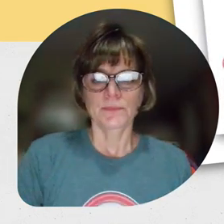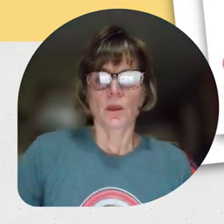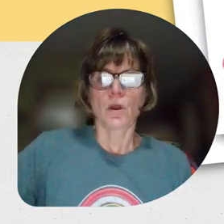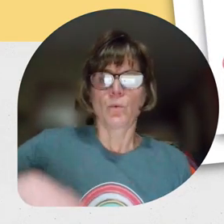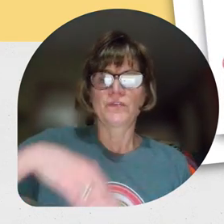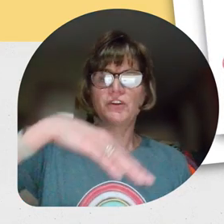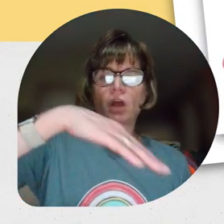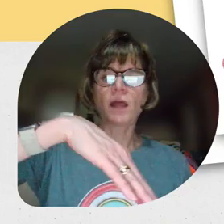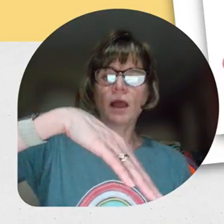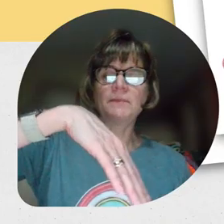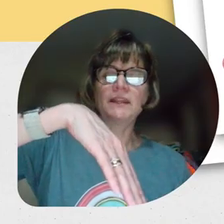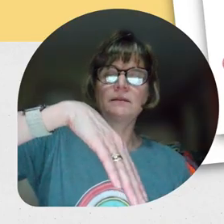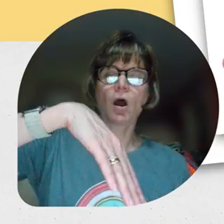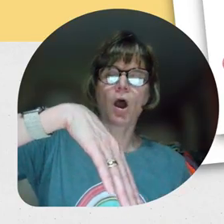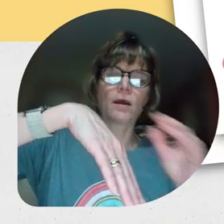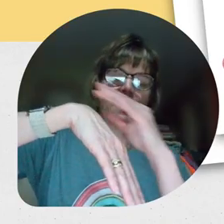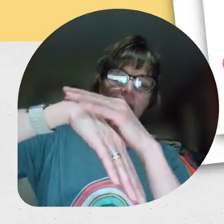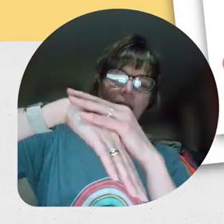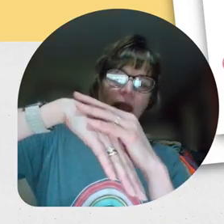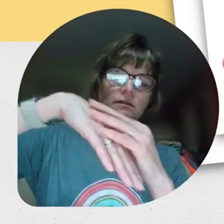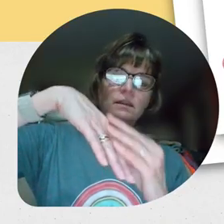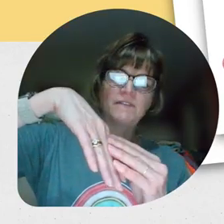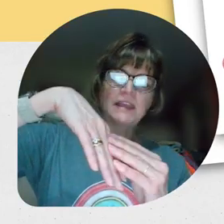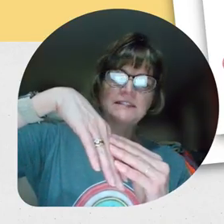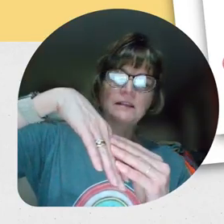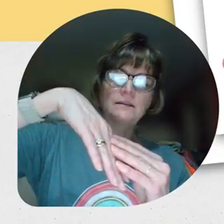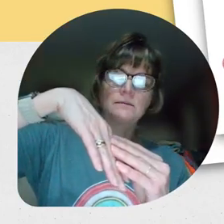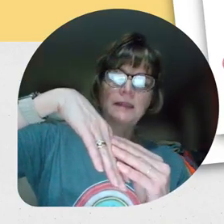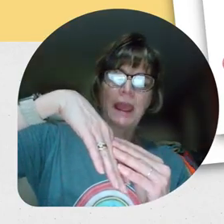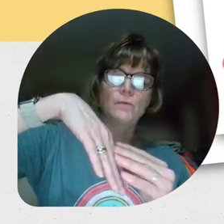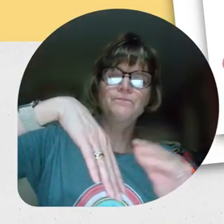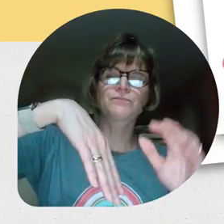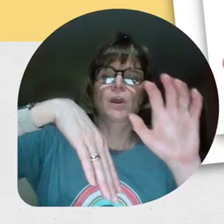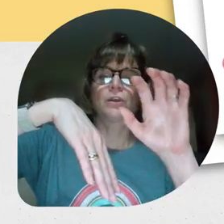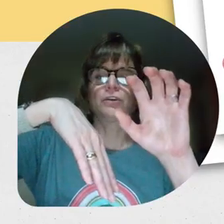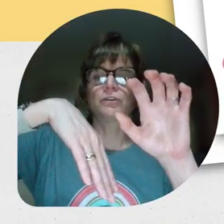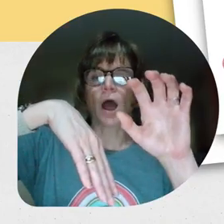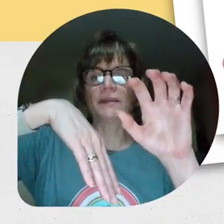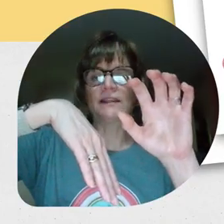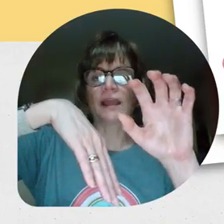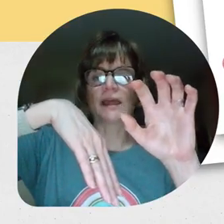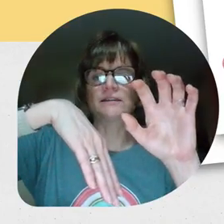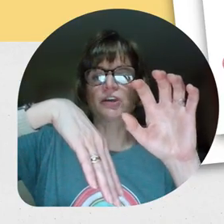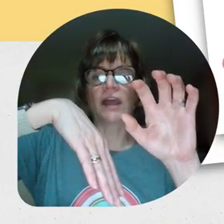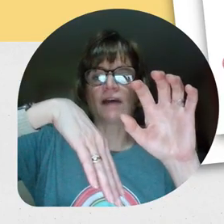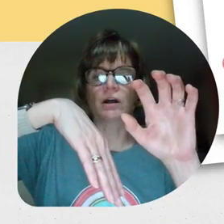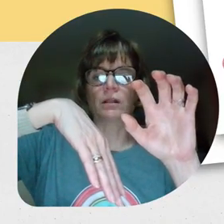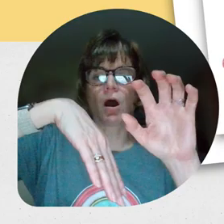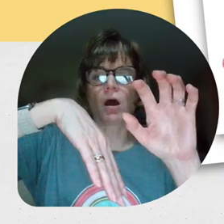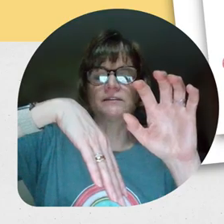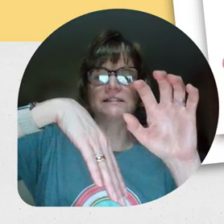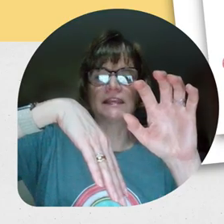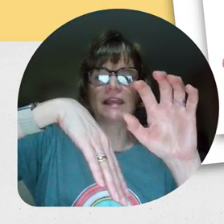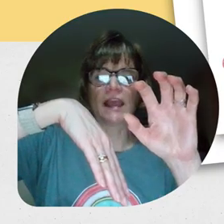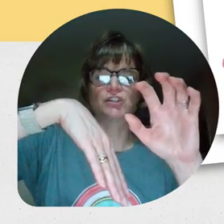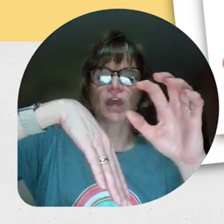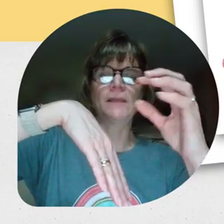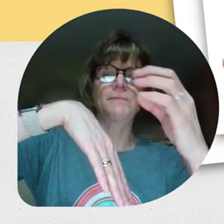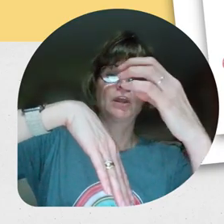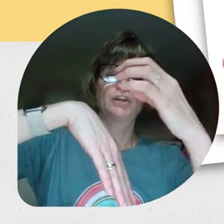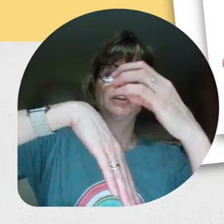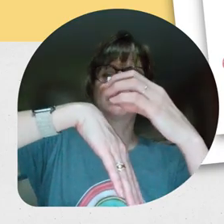Grapes. With your non-dominant hand facing down, your dominant hand is going to have a clawed C